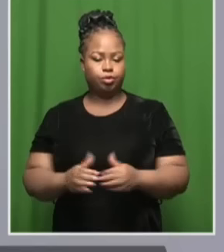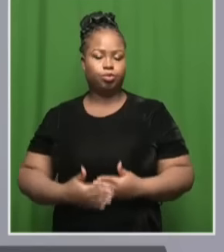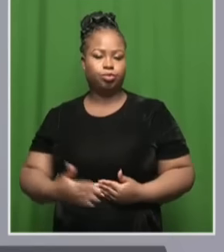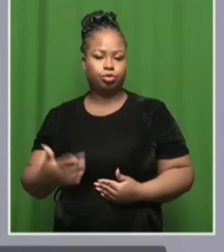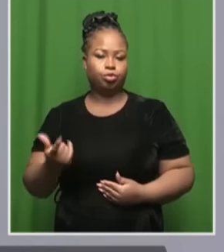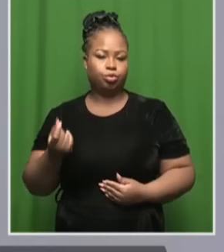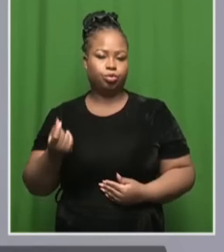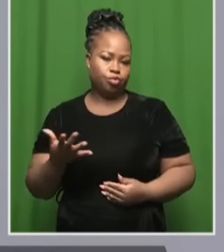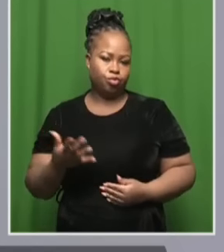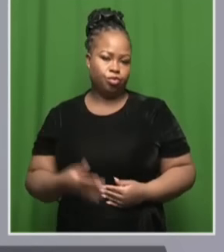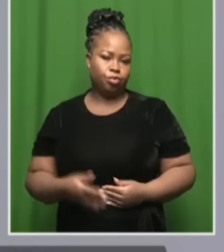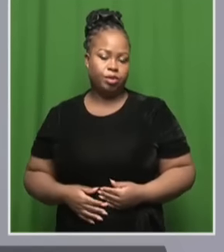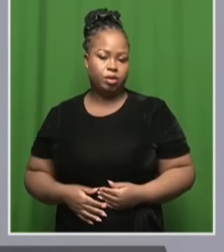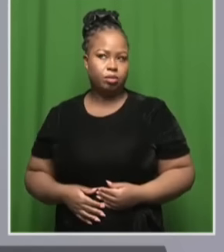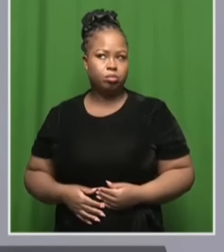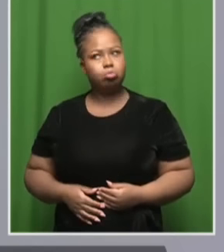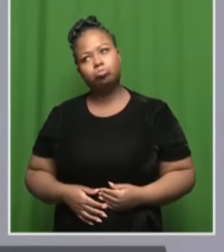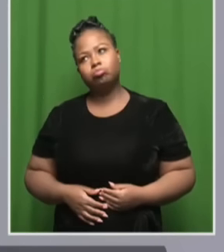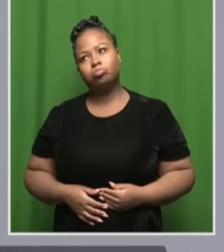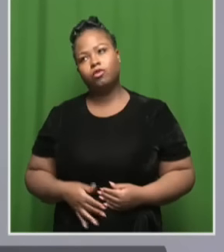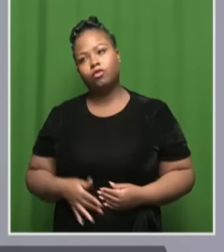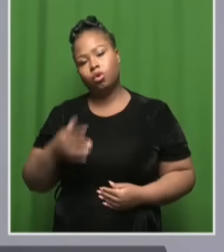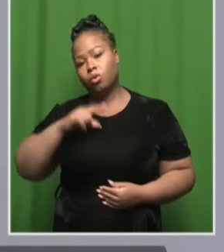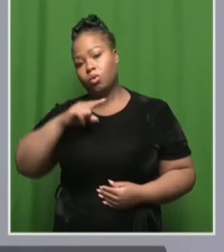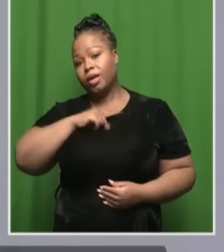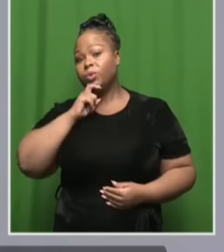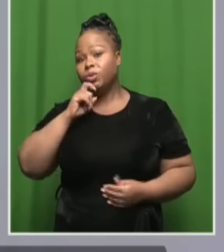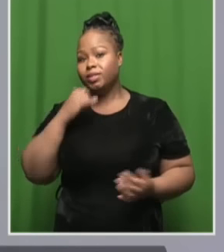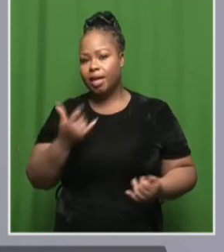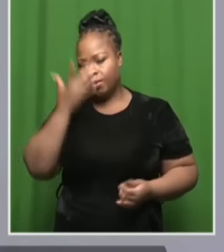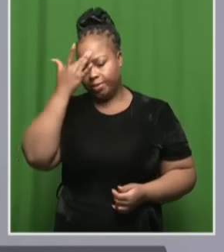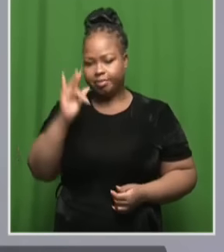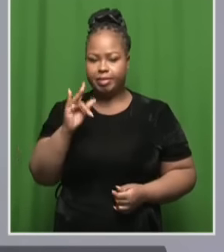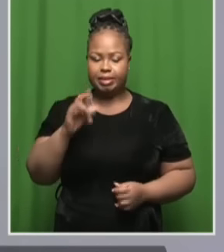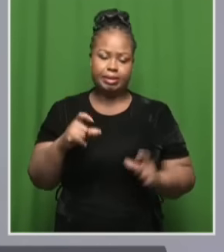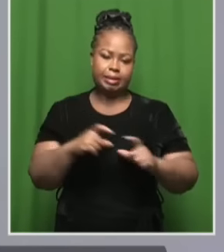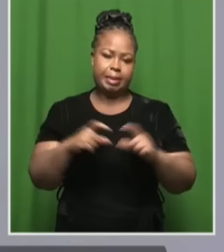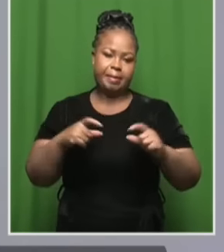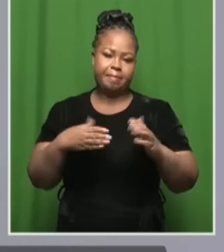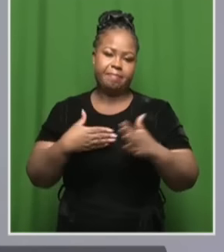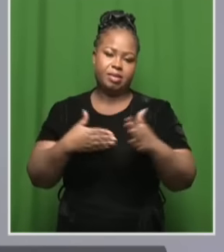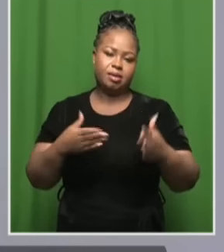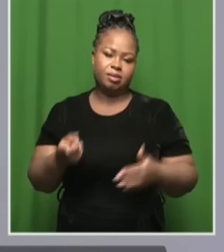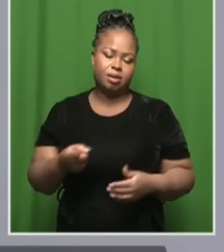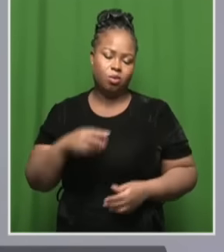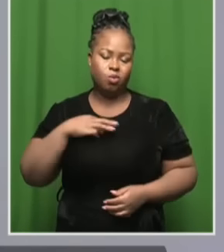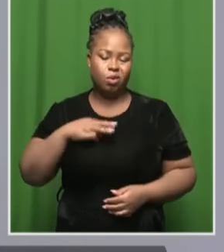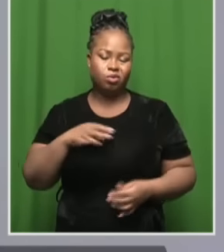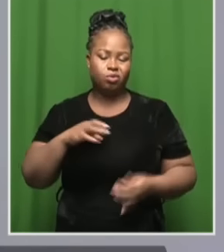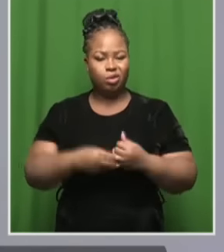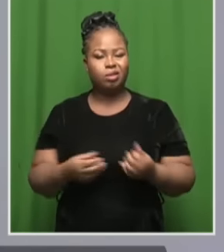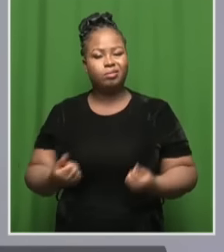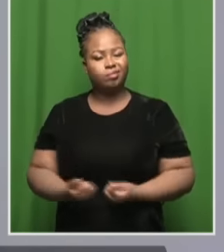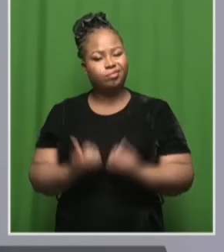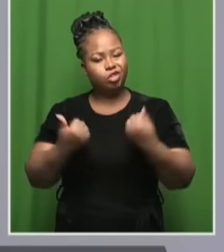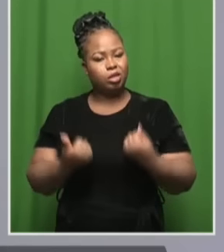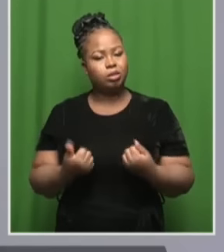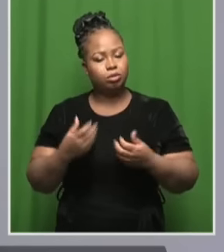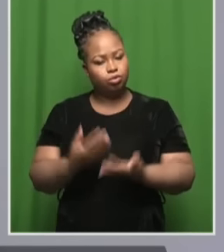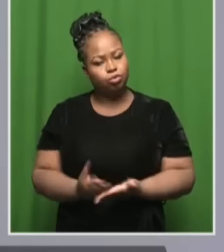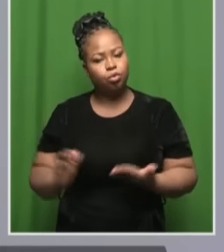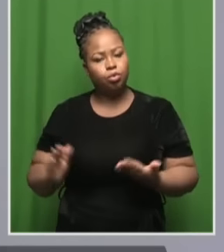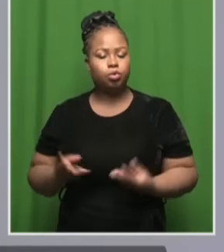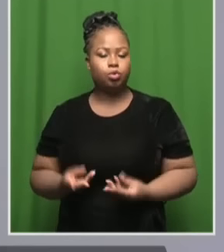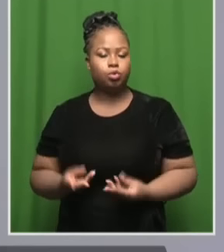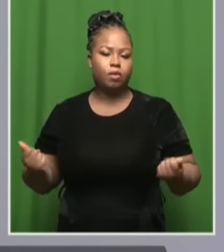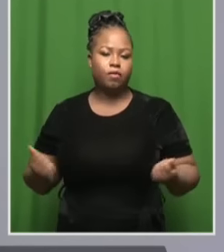towards in what we call smart meters to ensure that we eliminate the challenge around